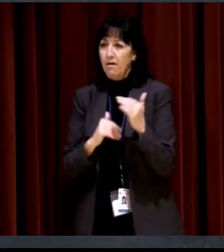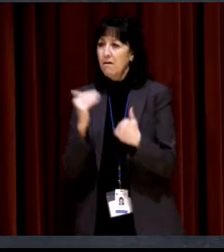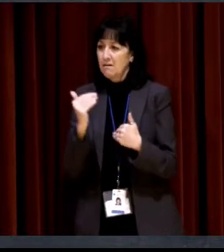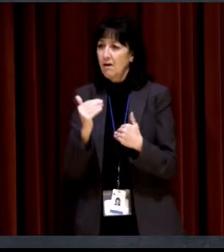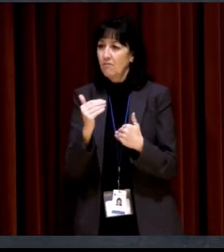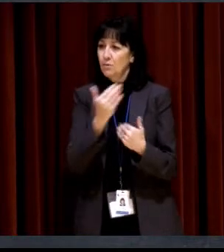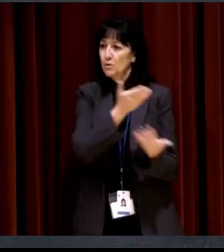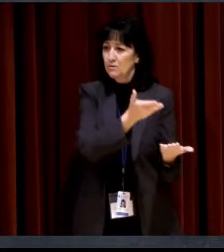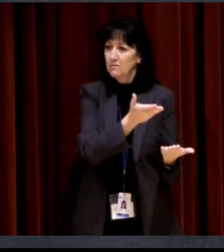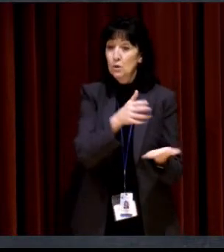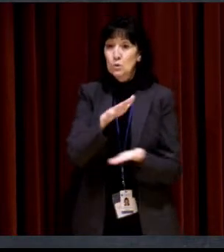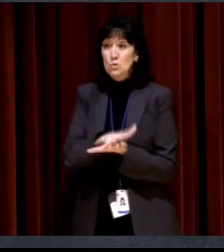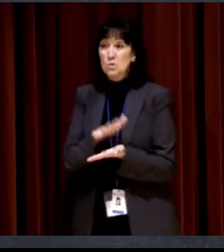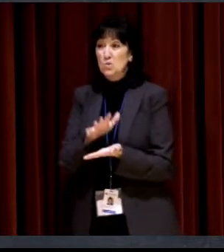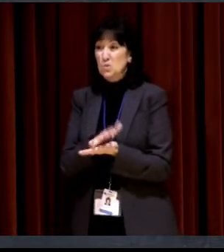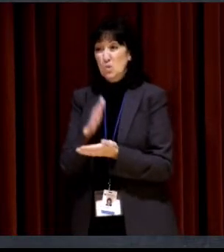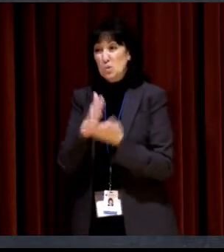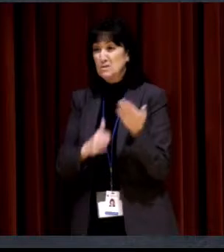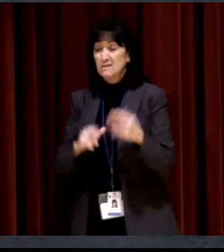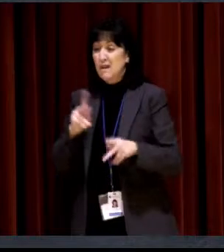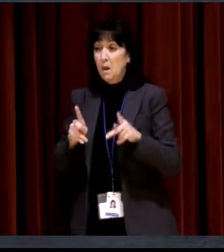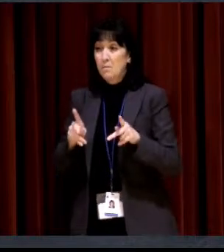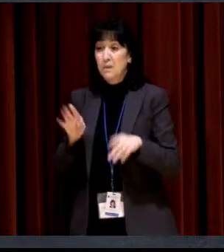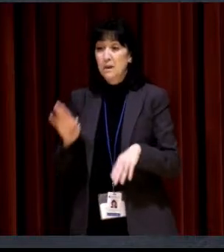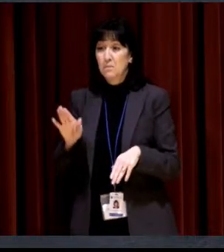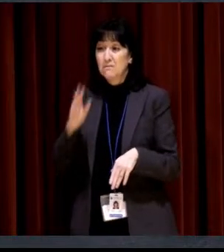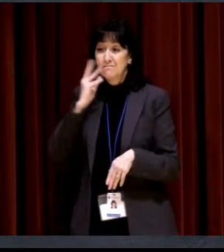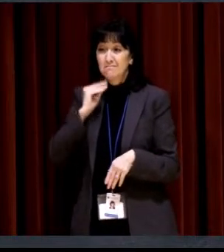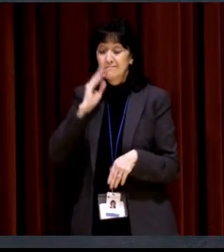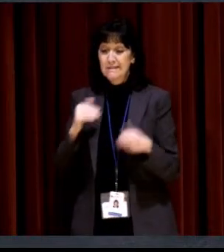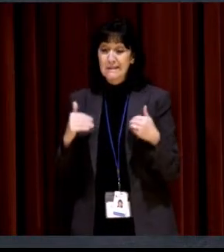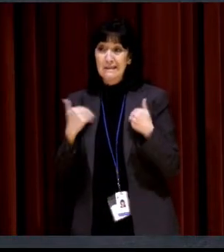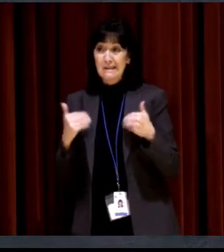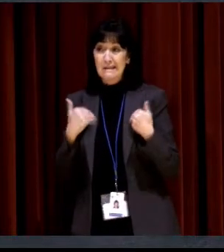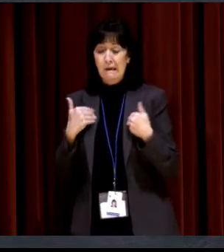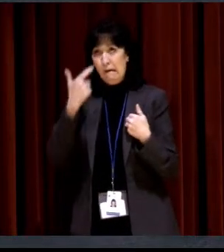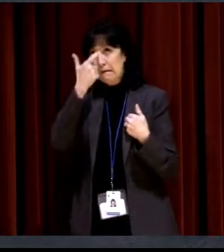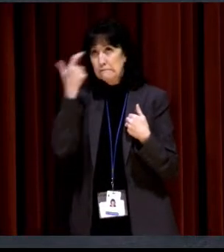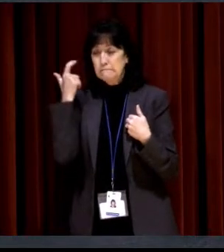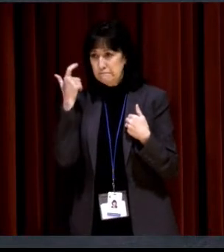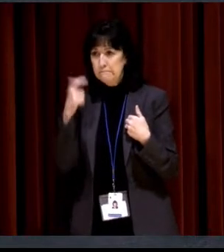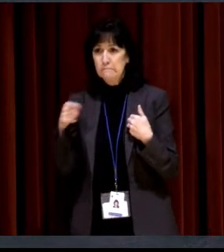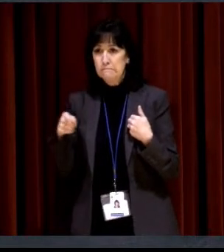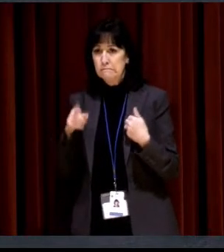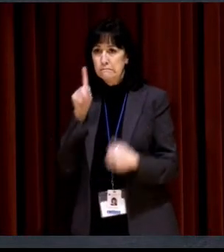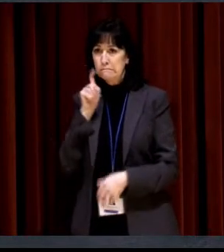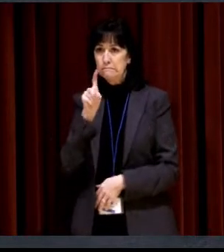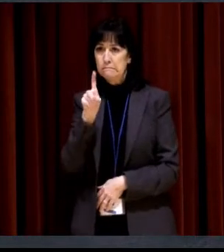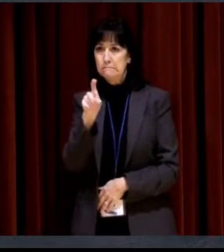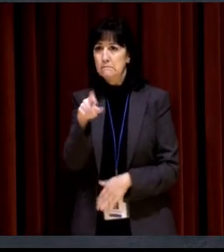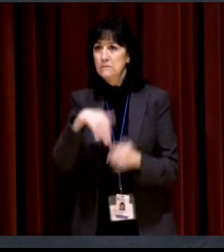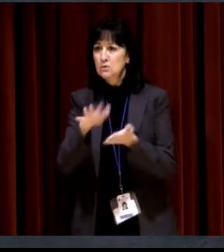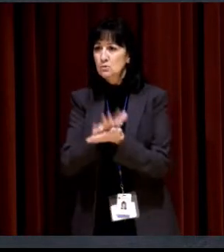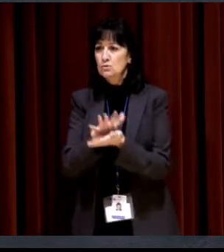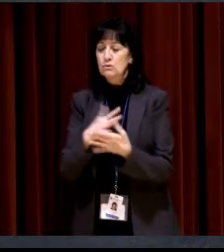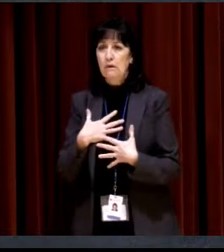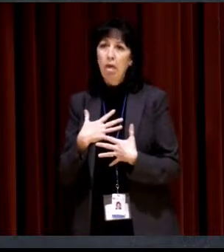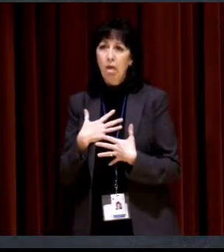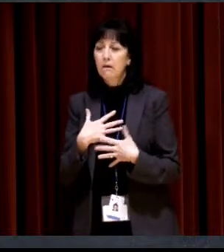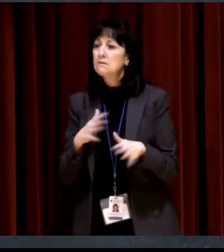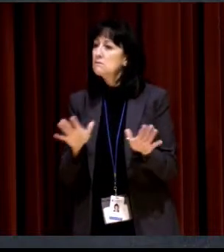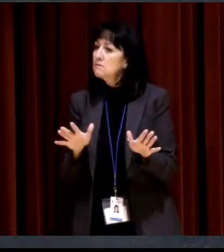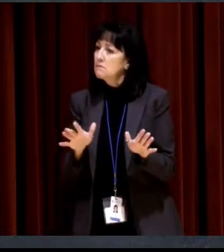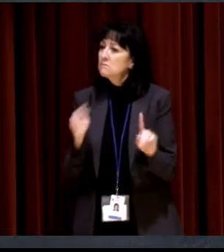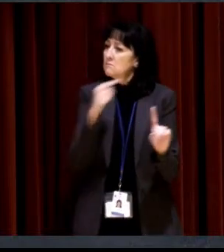how everything works. So if you can come and bring that meeting to them where they're more comfortable, and I often would say my agenda has one